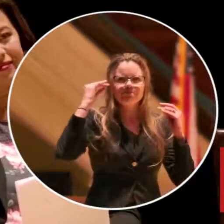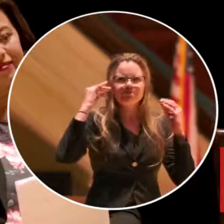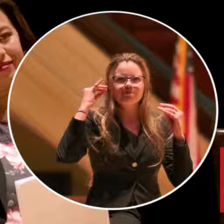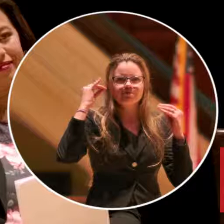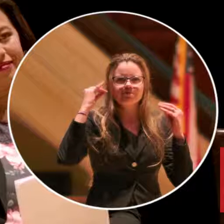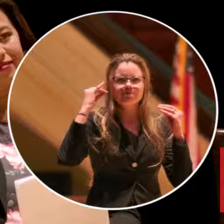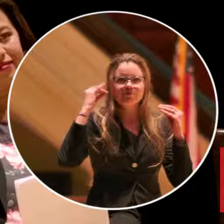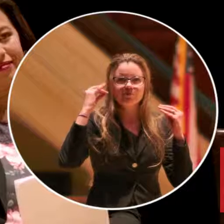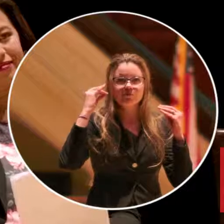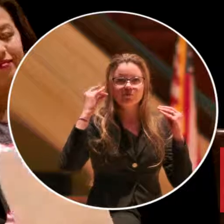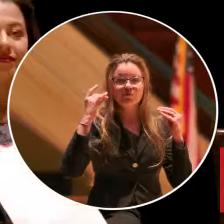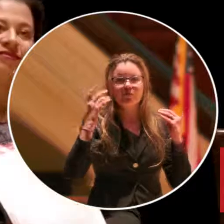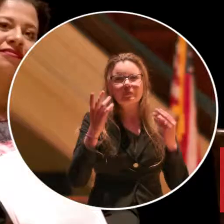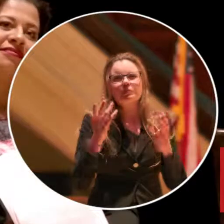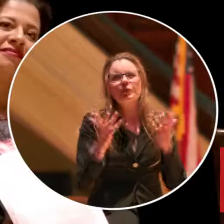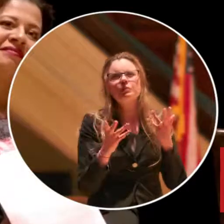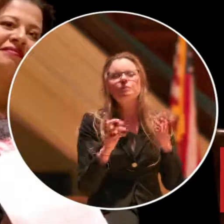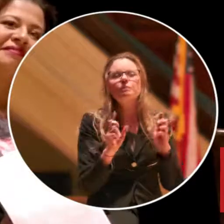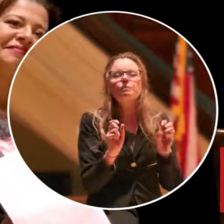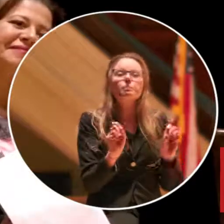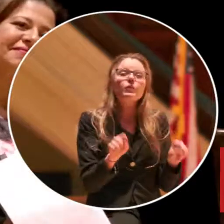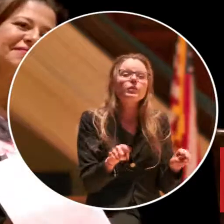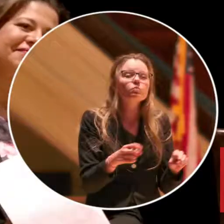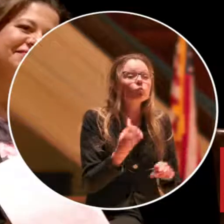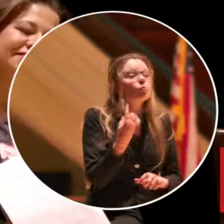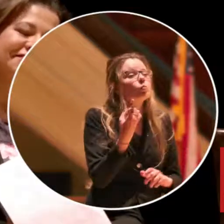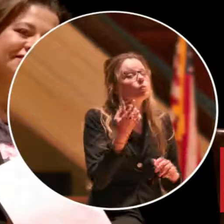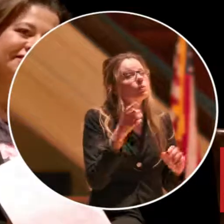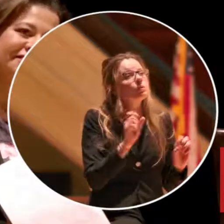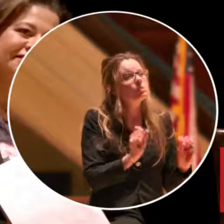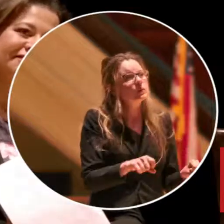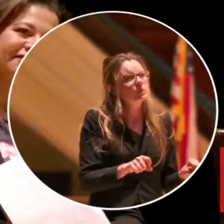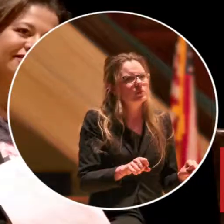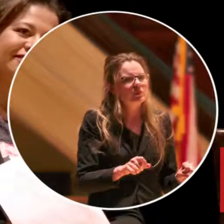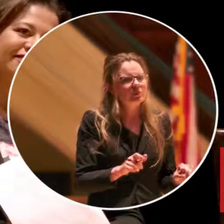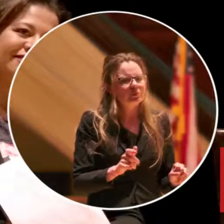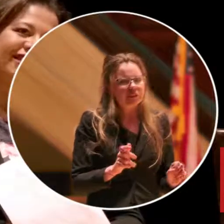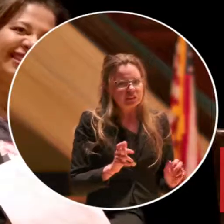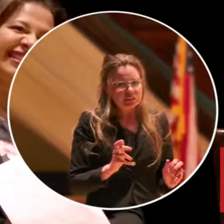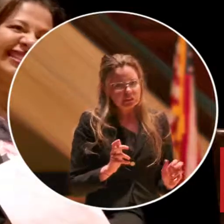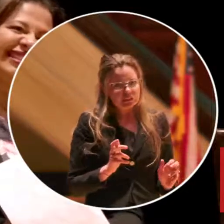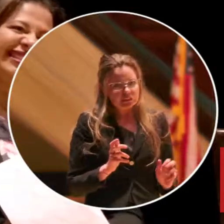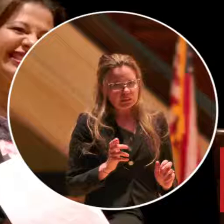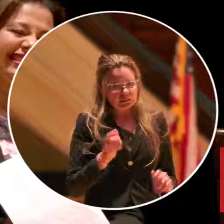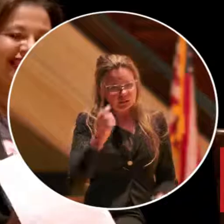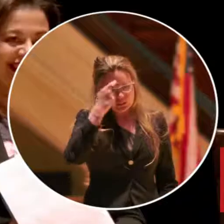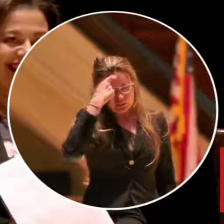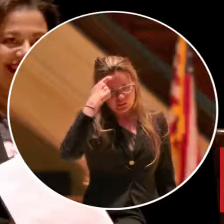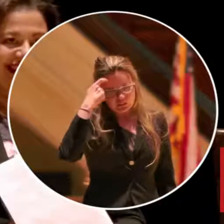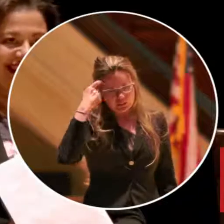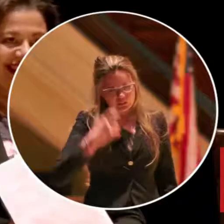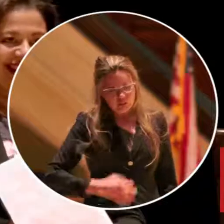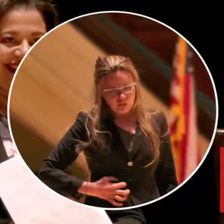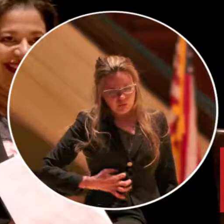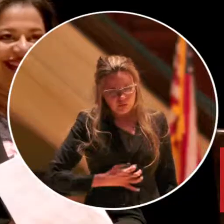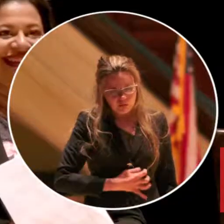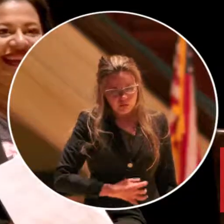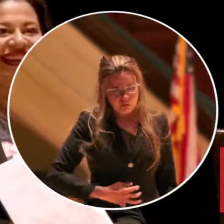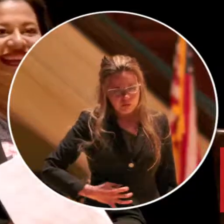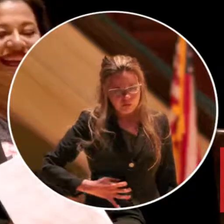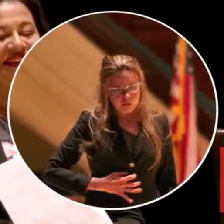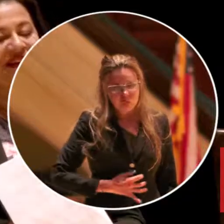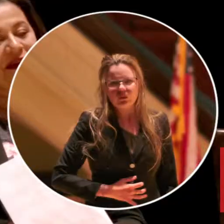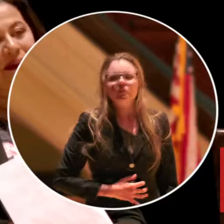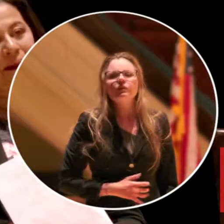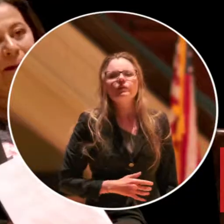Well, maybe that's one way, I finally said, attempting to shake the offending image from my brain and the stomach acid from my throat.